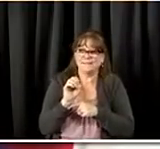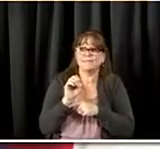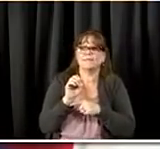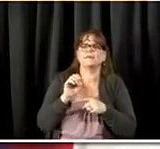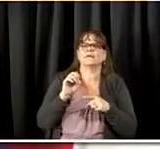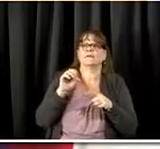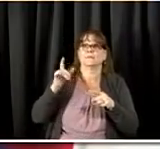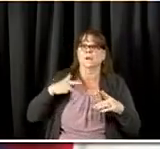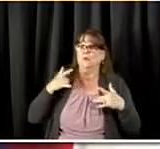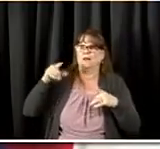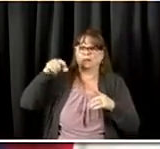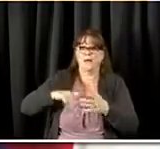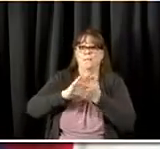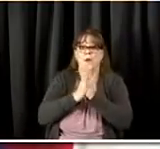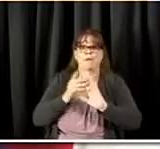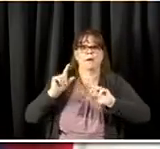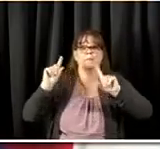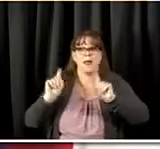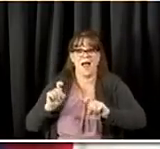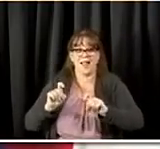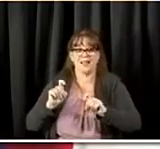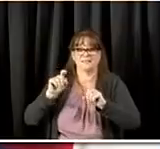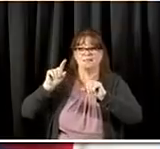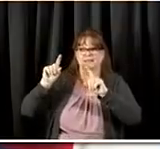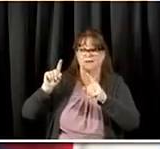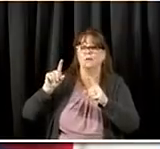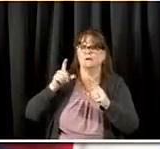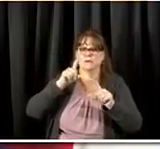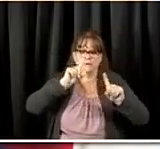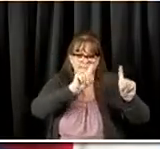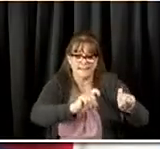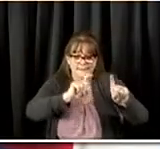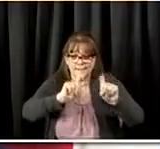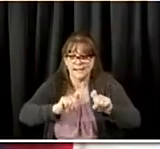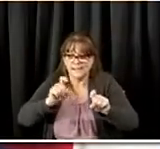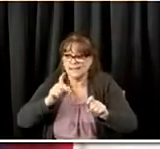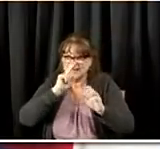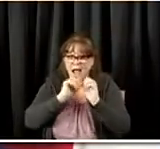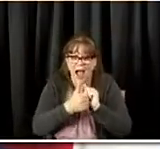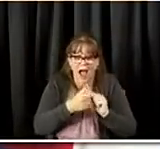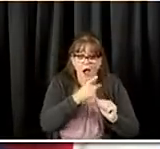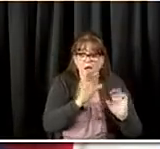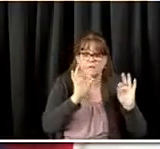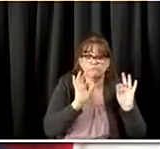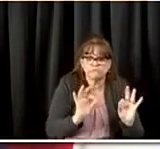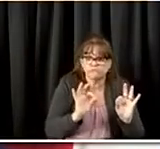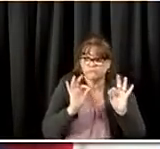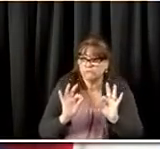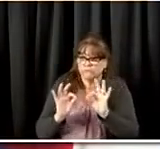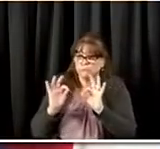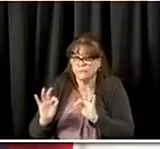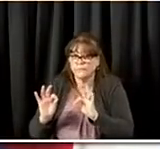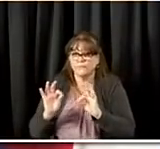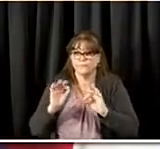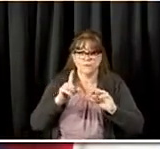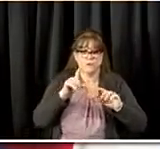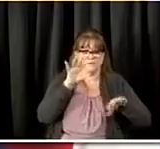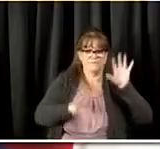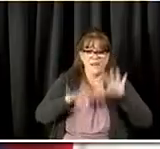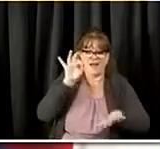be able to test our systems, to learn from areas where we identify potential lack of efficiency, and really